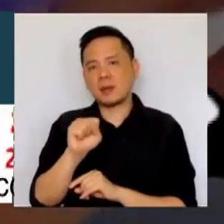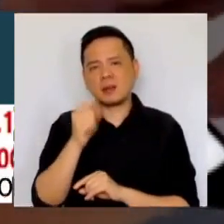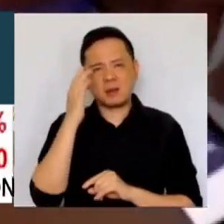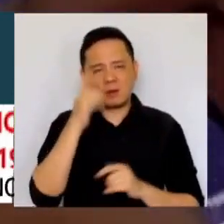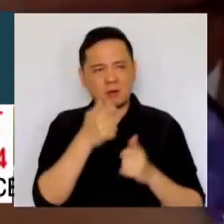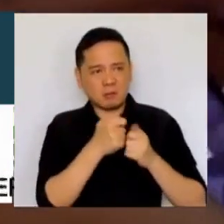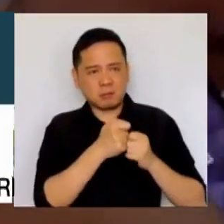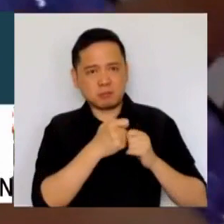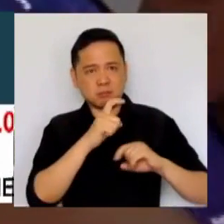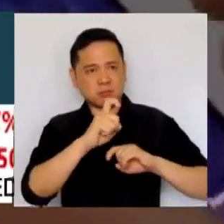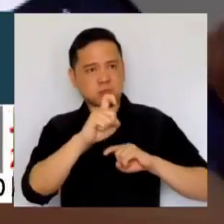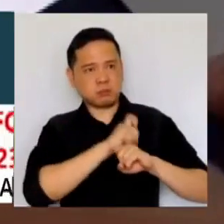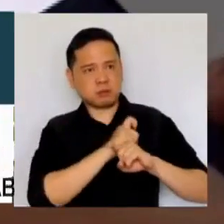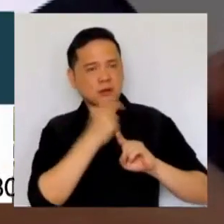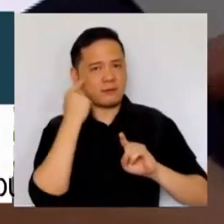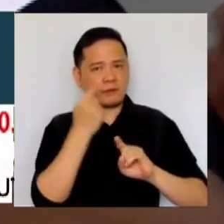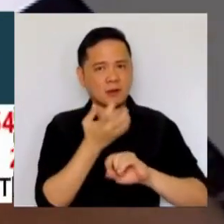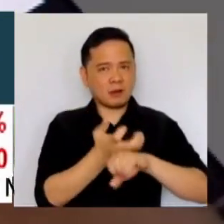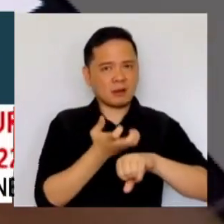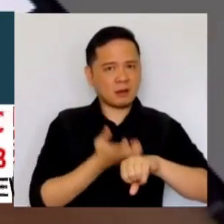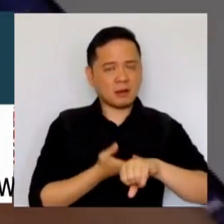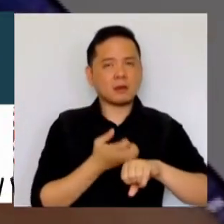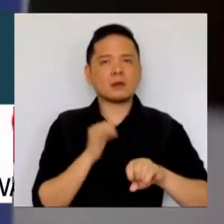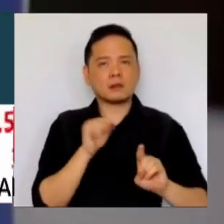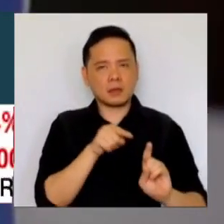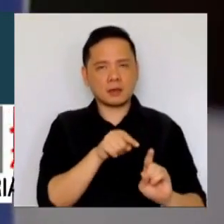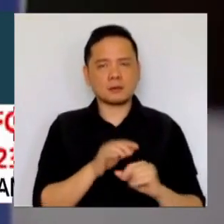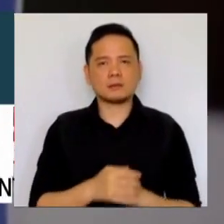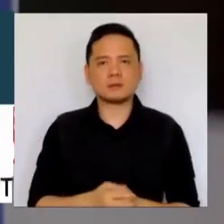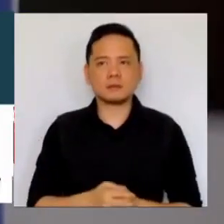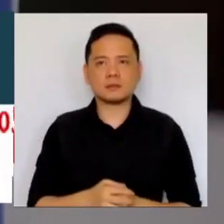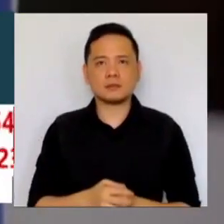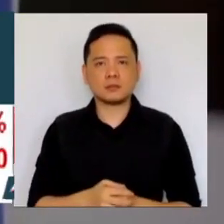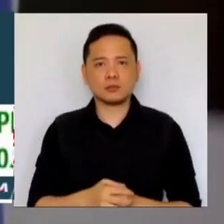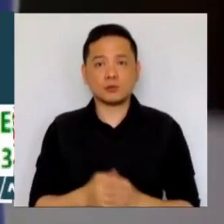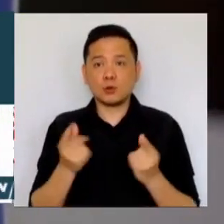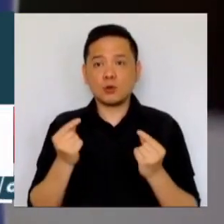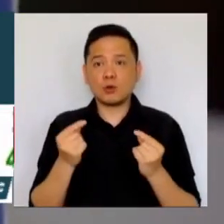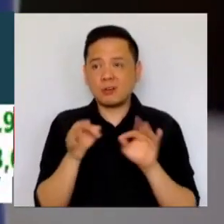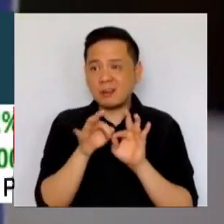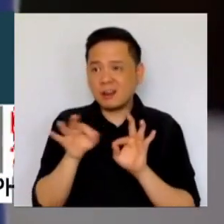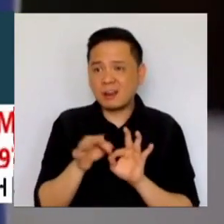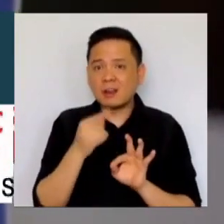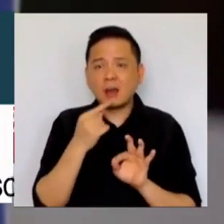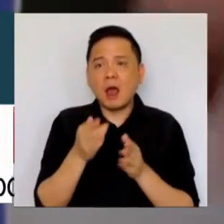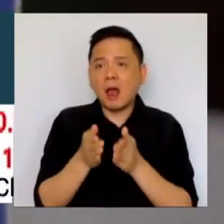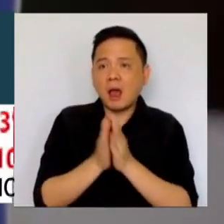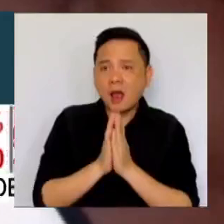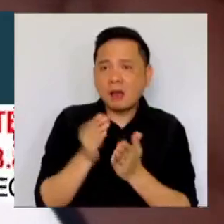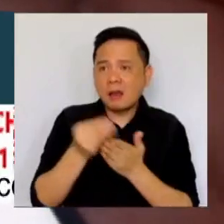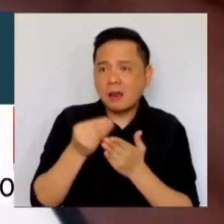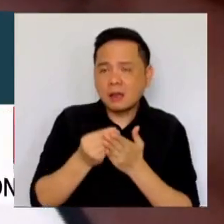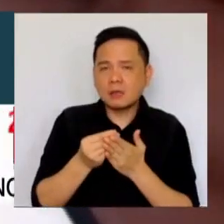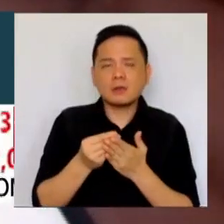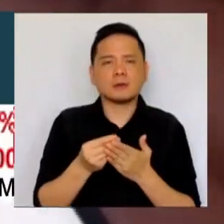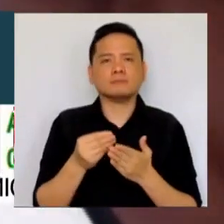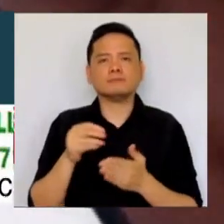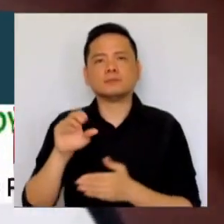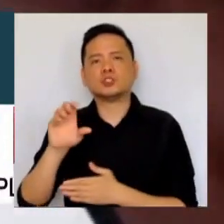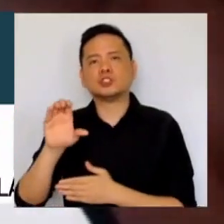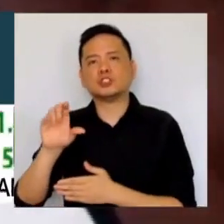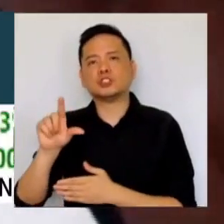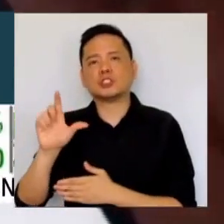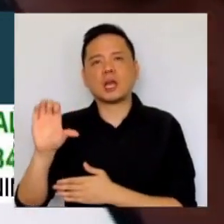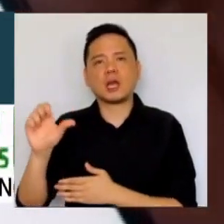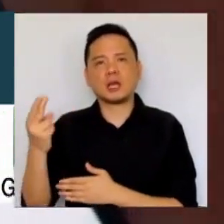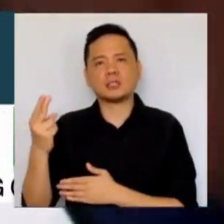payment portals used by scammers when asking money from their victims. It says it added extra security features designed to